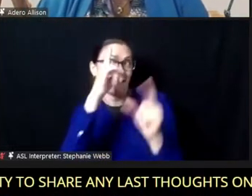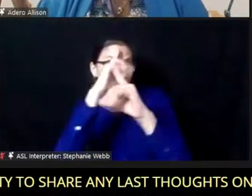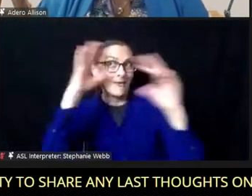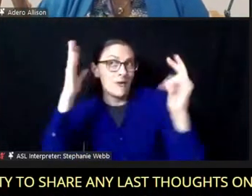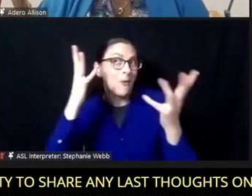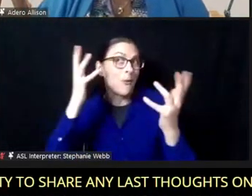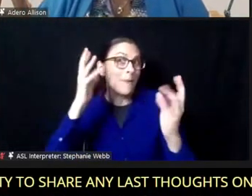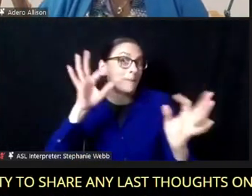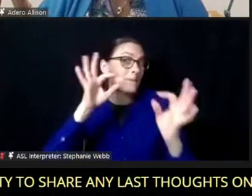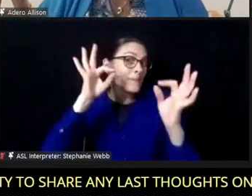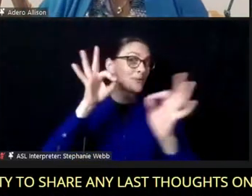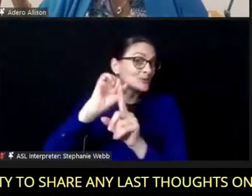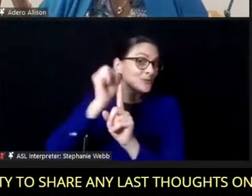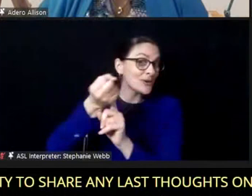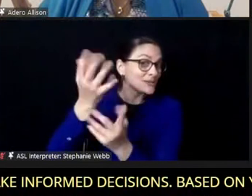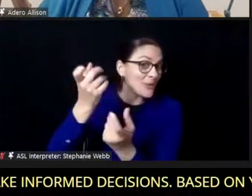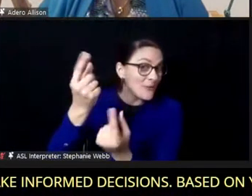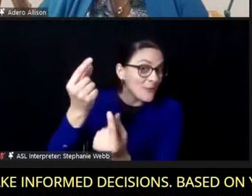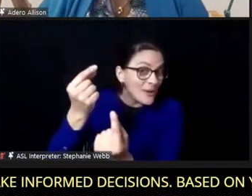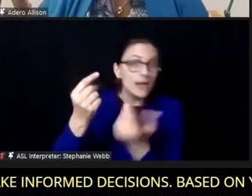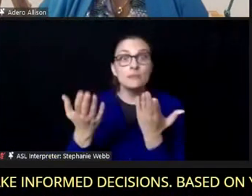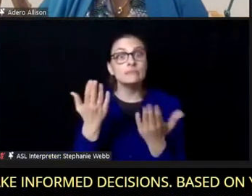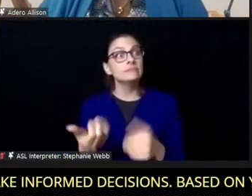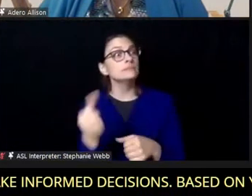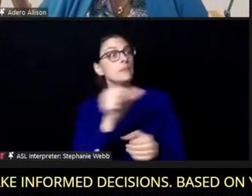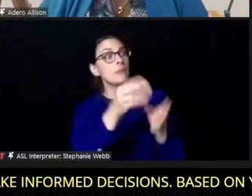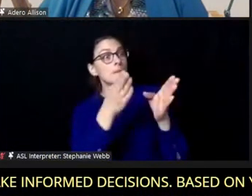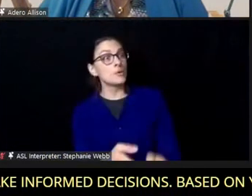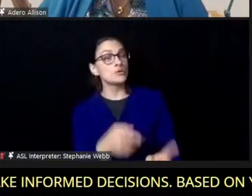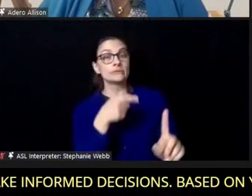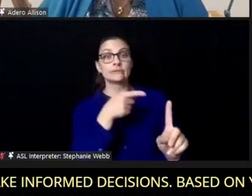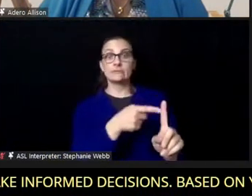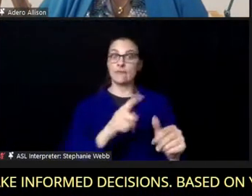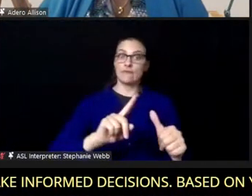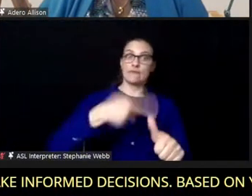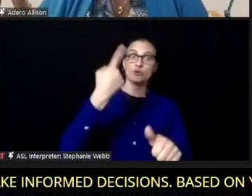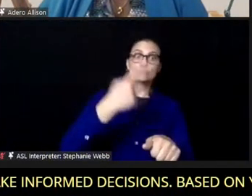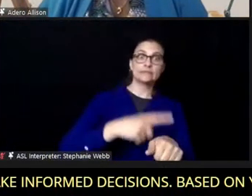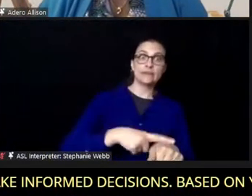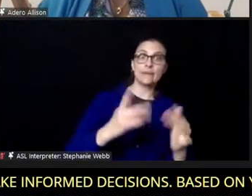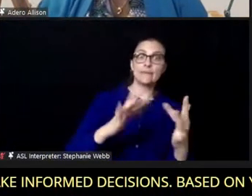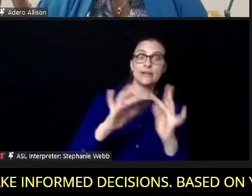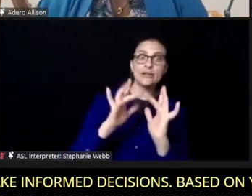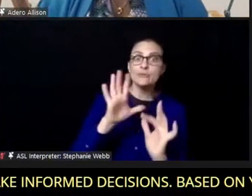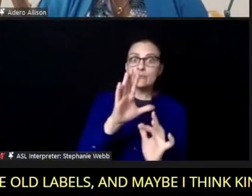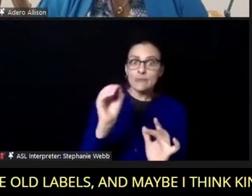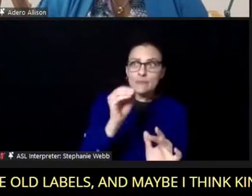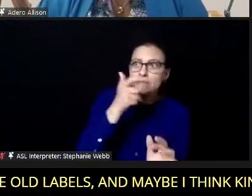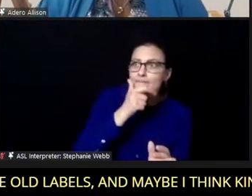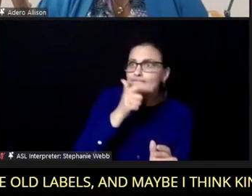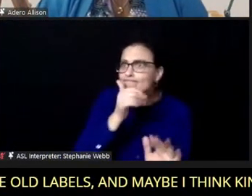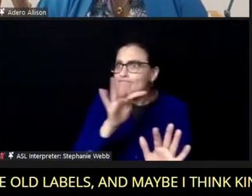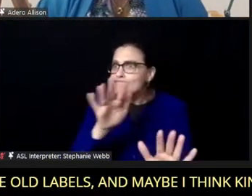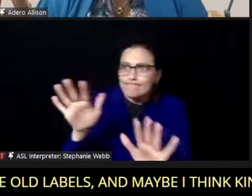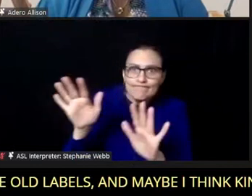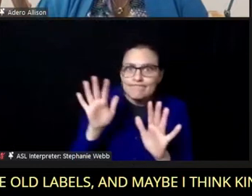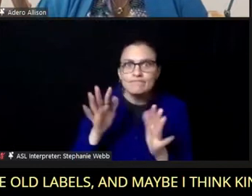maybe new consumers who have never shopped for broadband before. And Alan Patton, I'm happy to start with